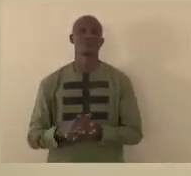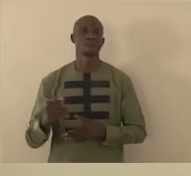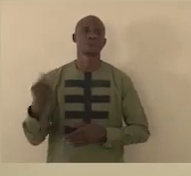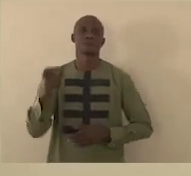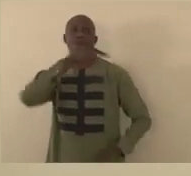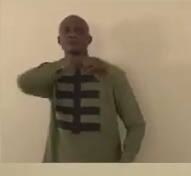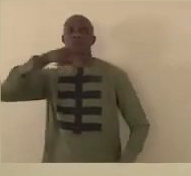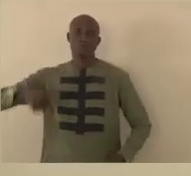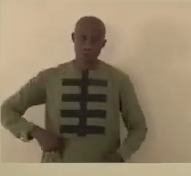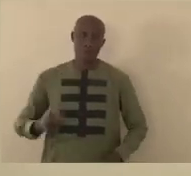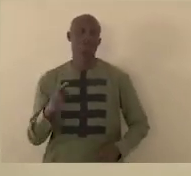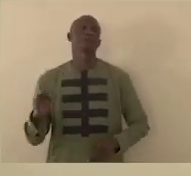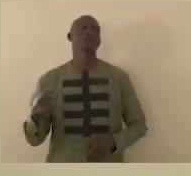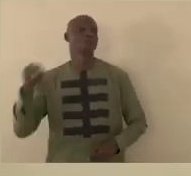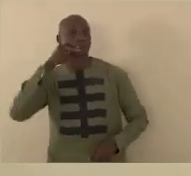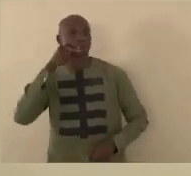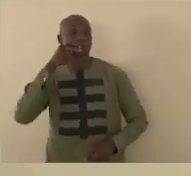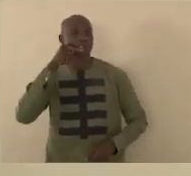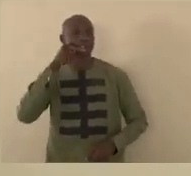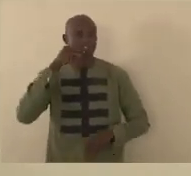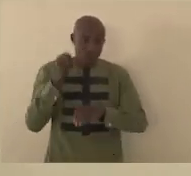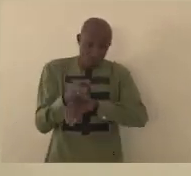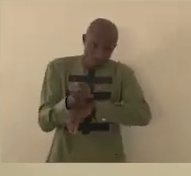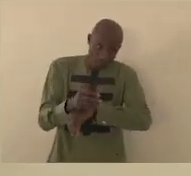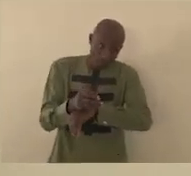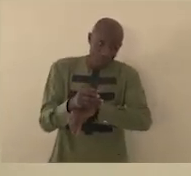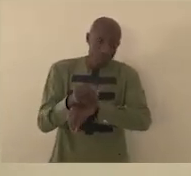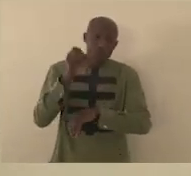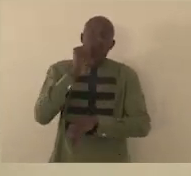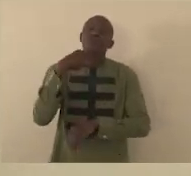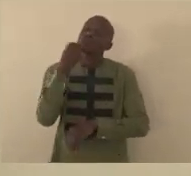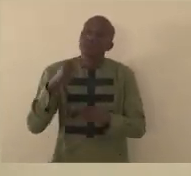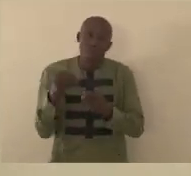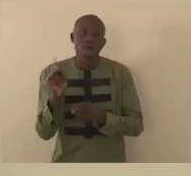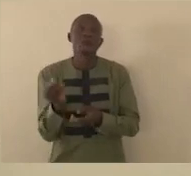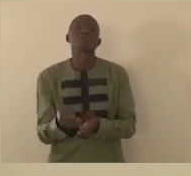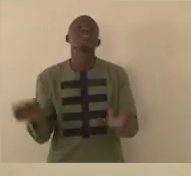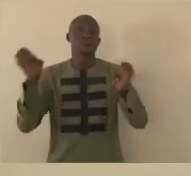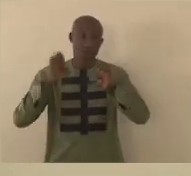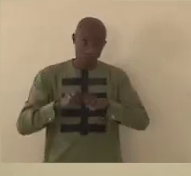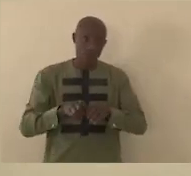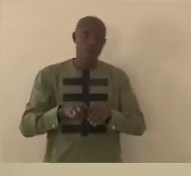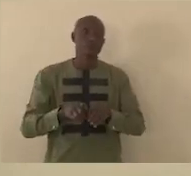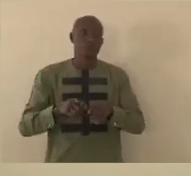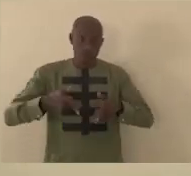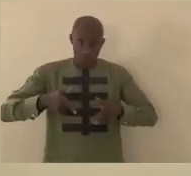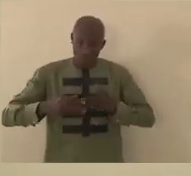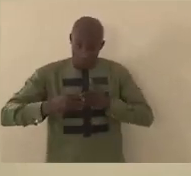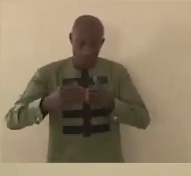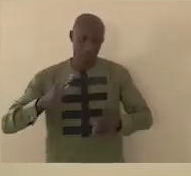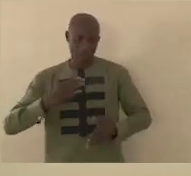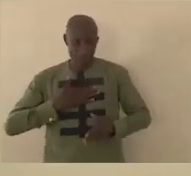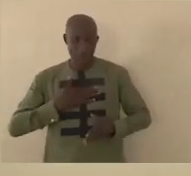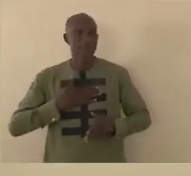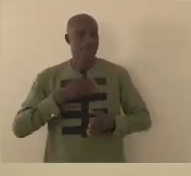The Queen of Nigeria, our Mother Mary, will advise them. She will say to them that even though you led my people over the